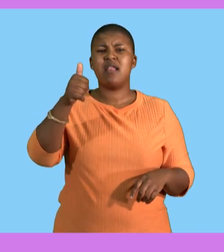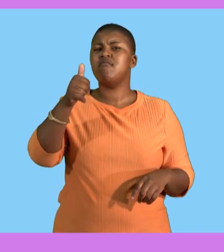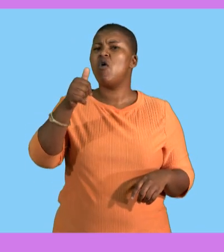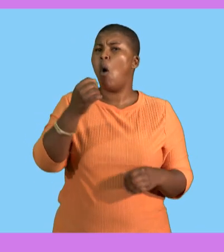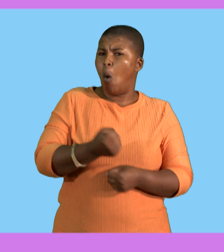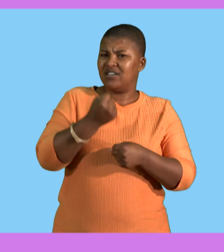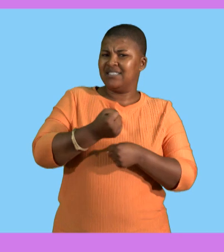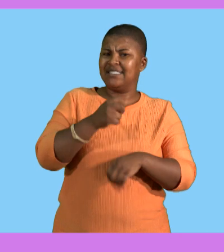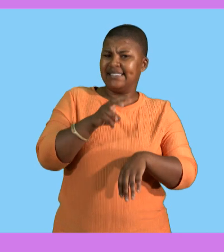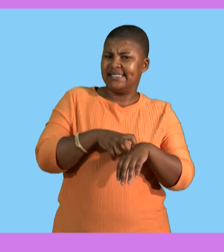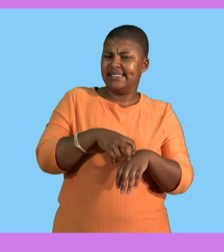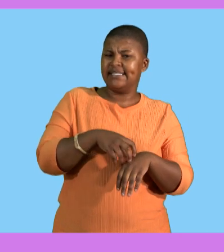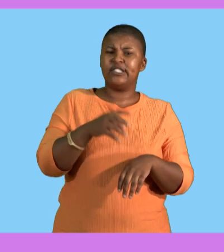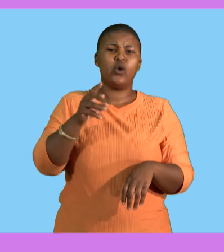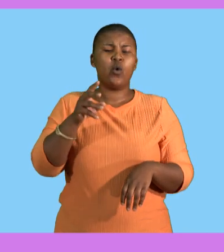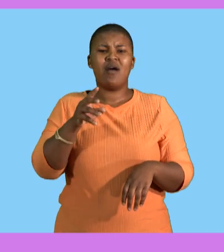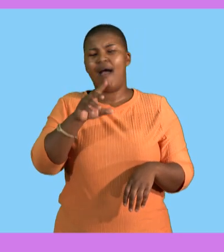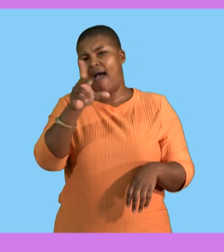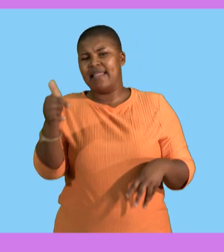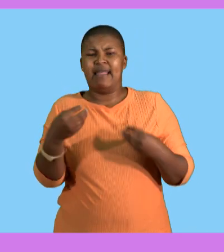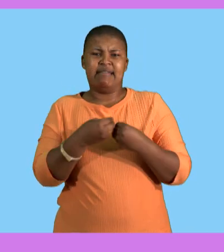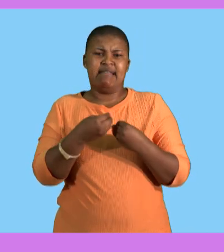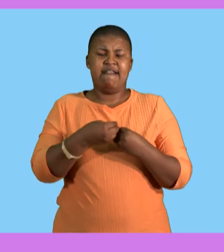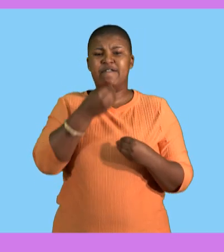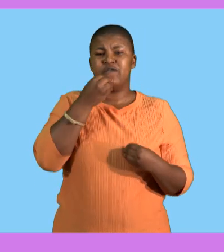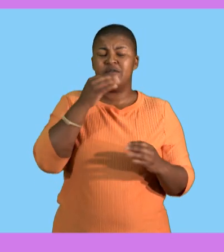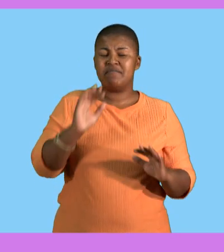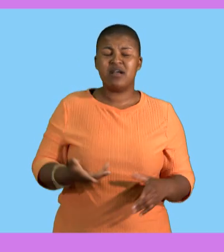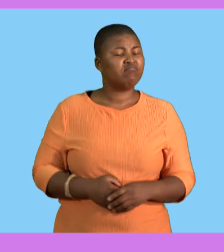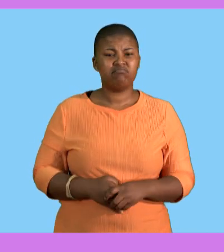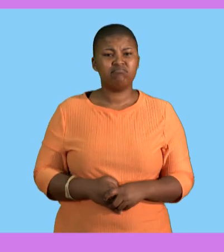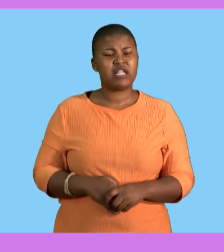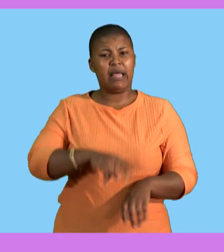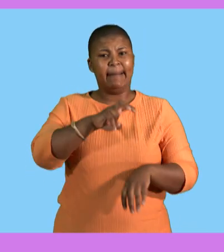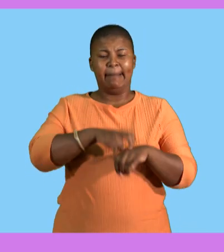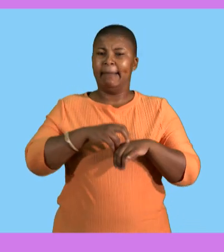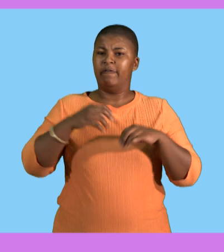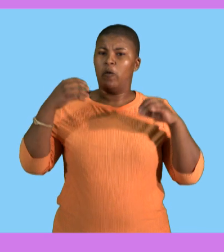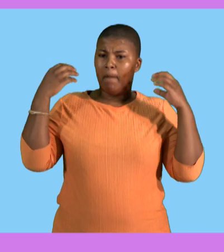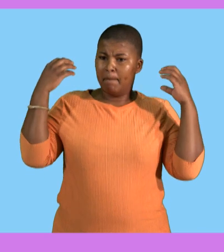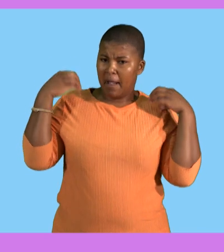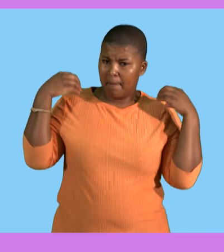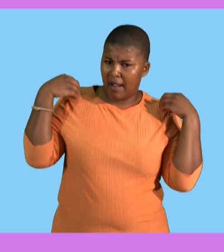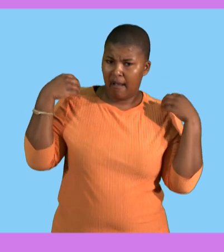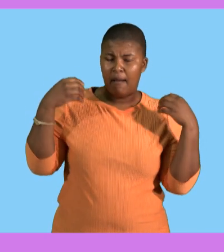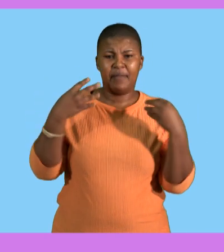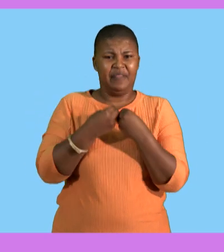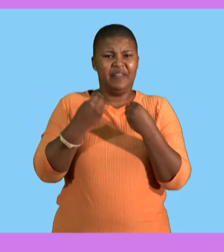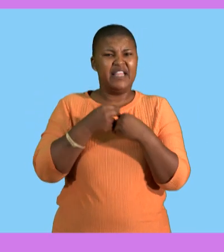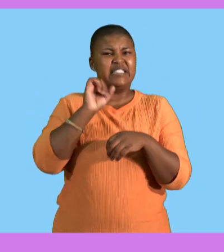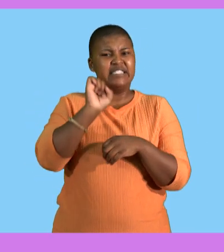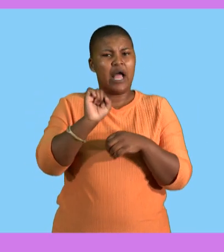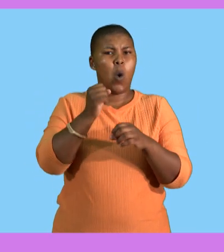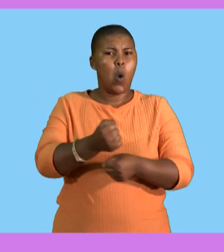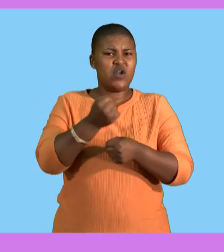food, especially horse riders. They need their saddles and all of those equipment. So what you